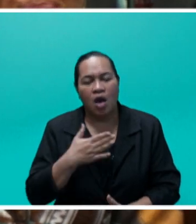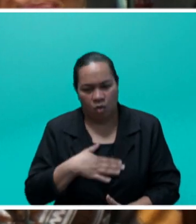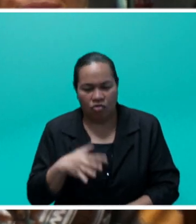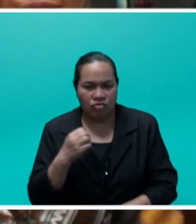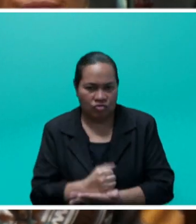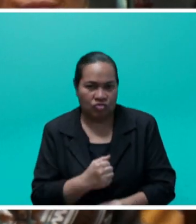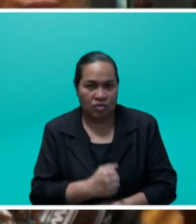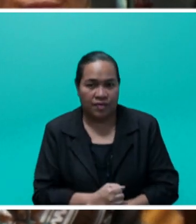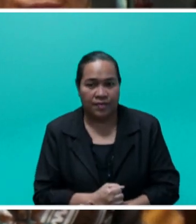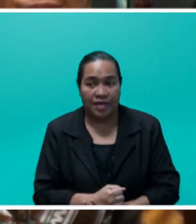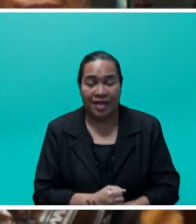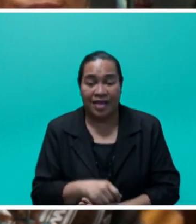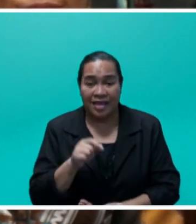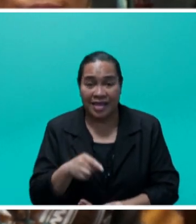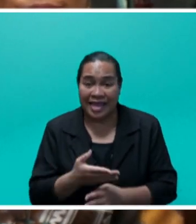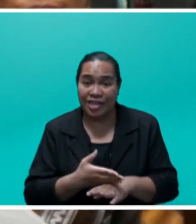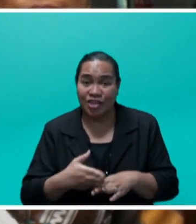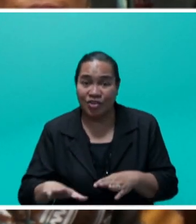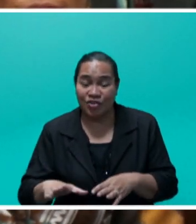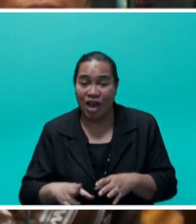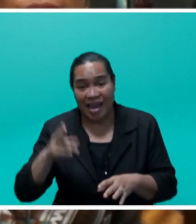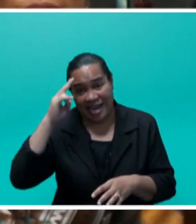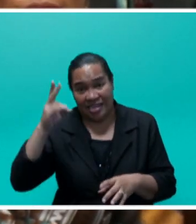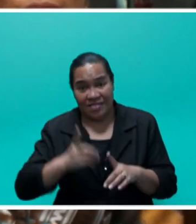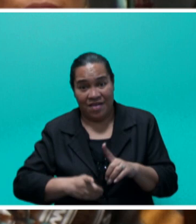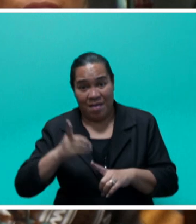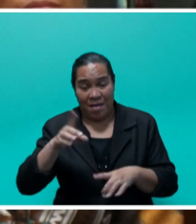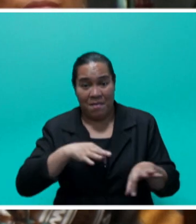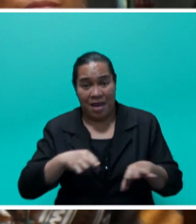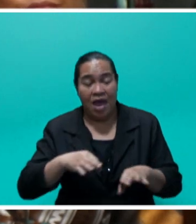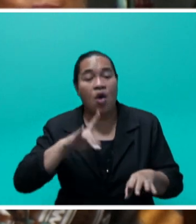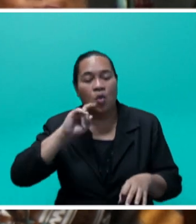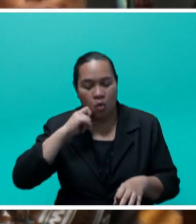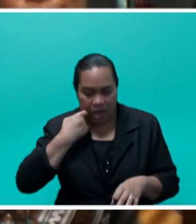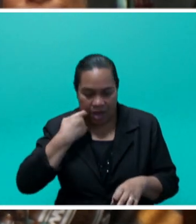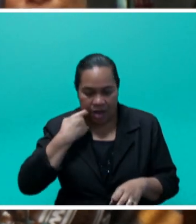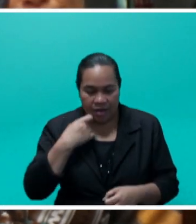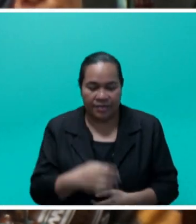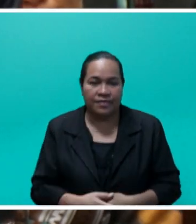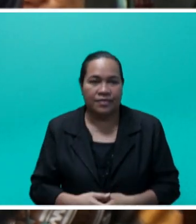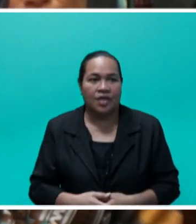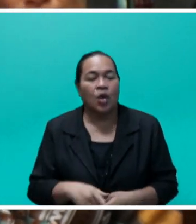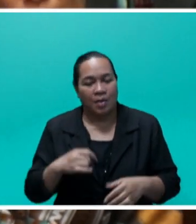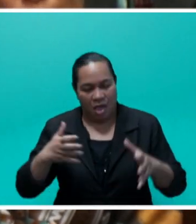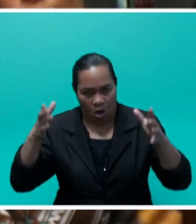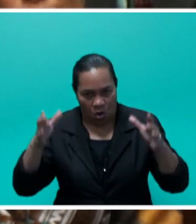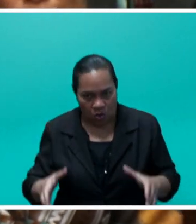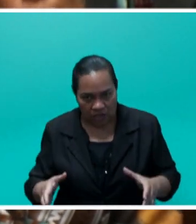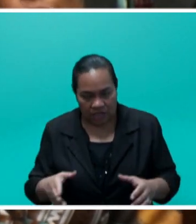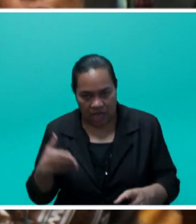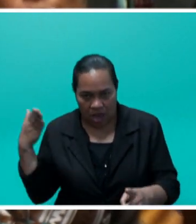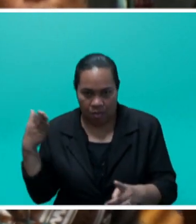assure the House that the new National Development Plan will itself be a holistic